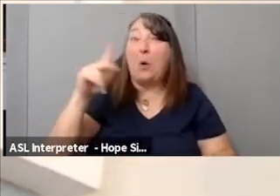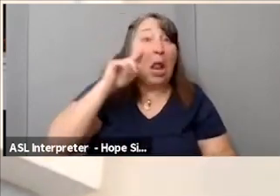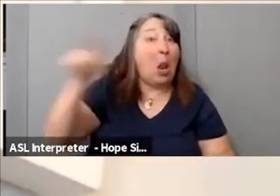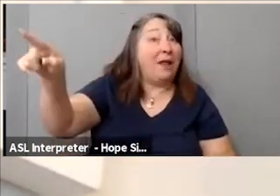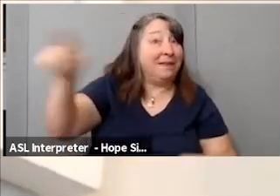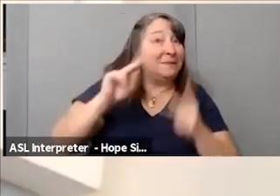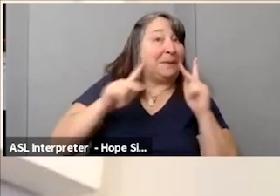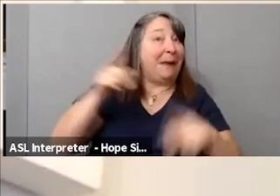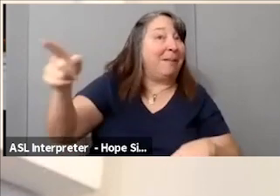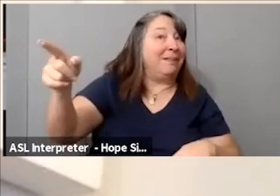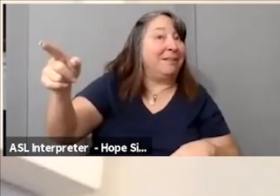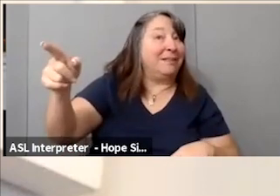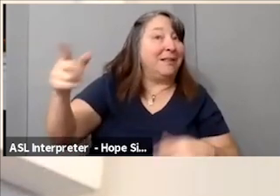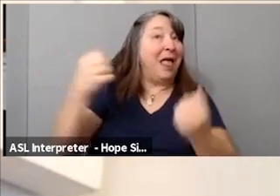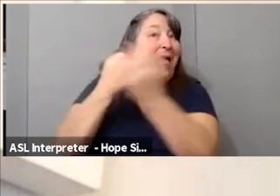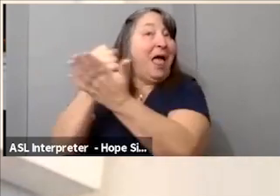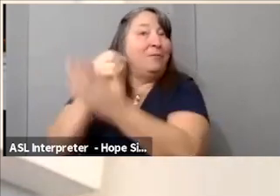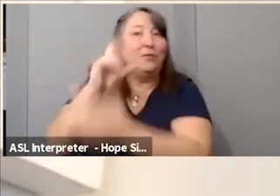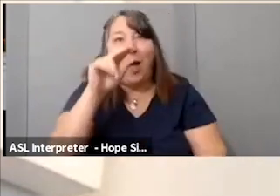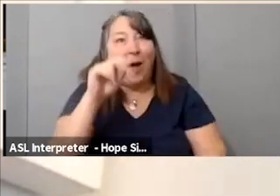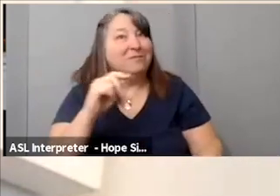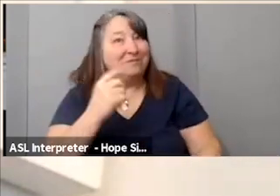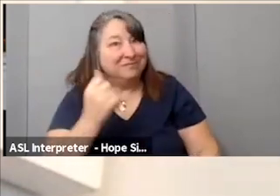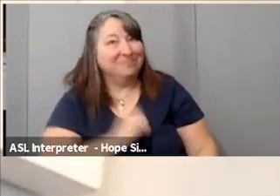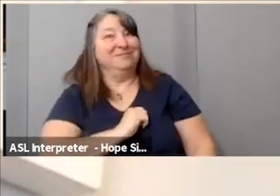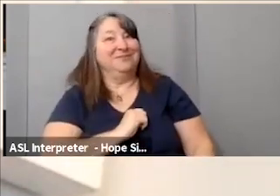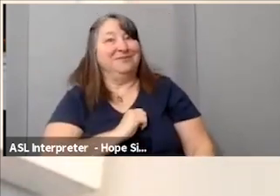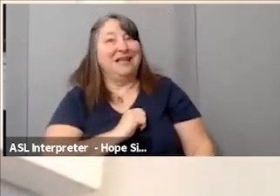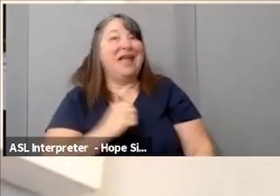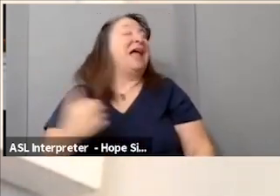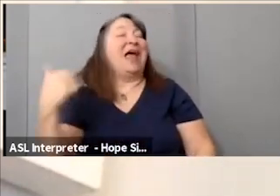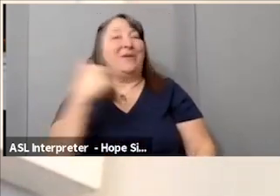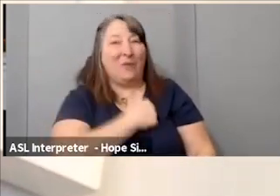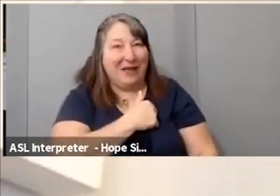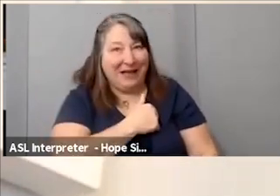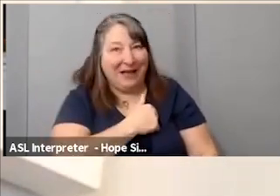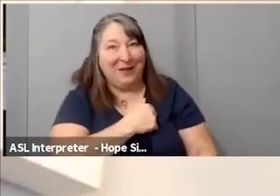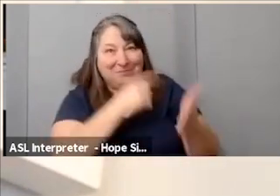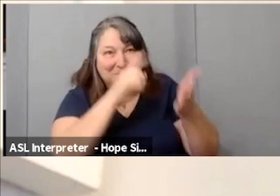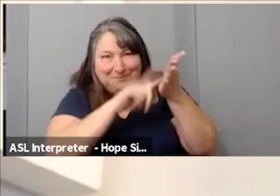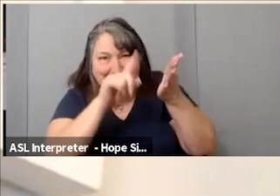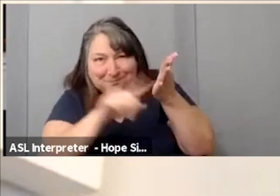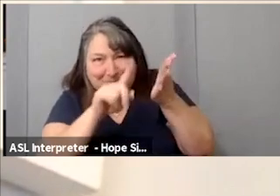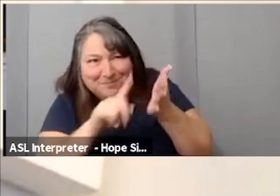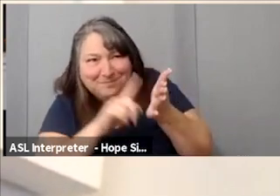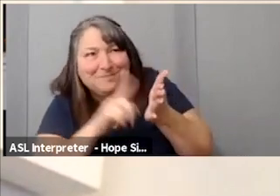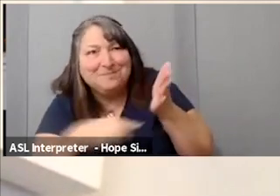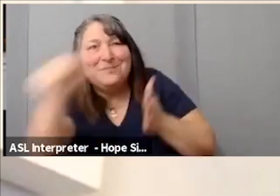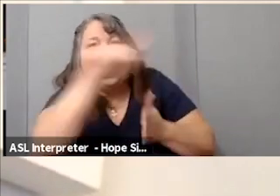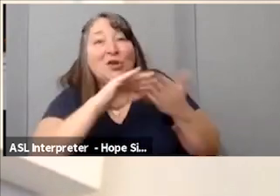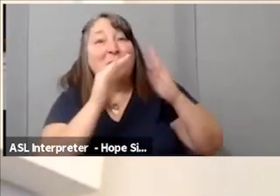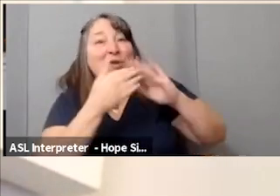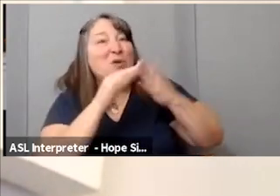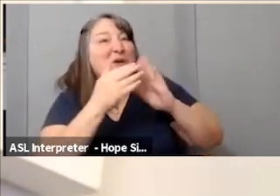people. And then we canvassed the community and said, we're here